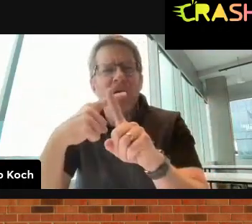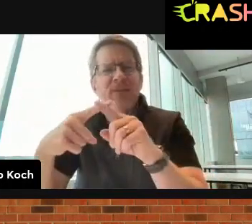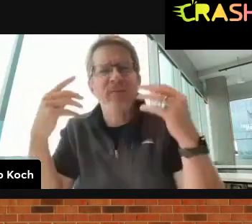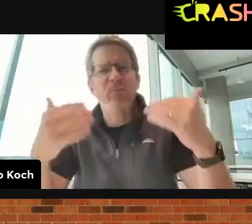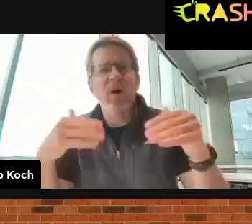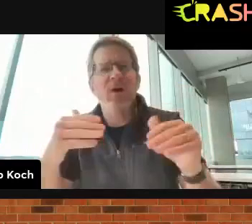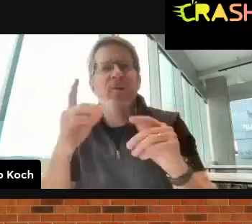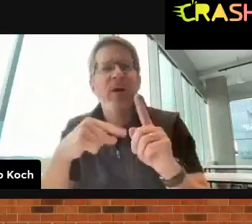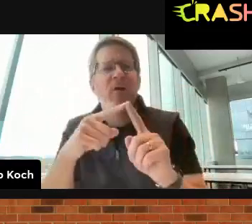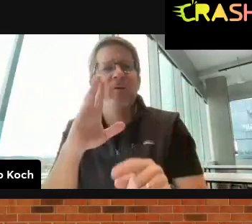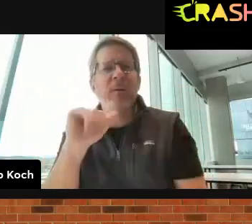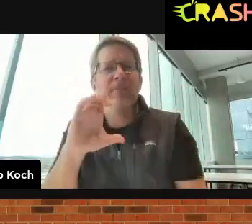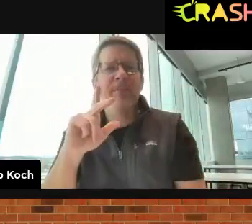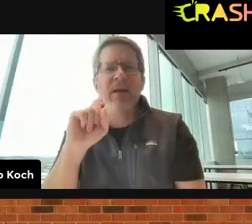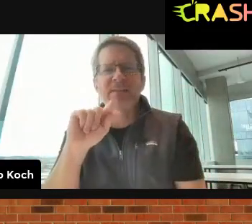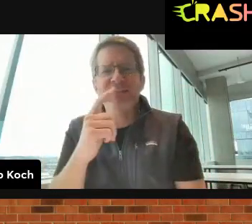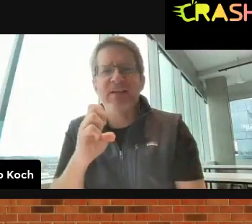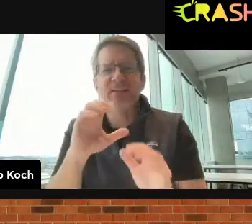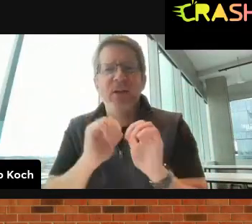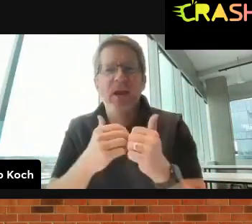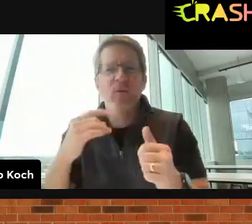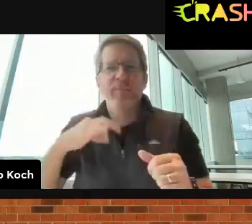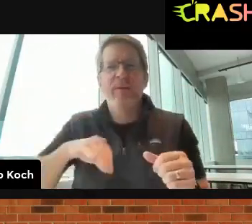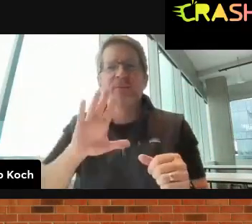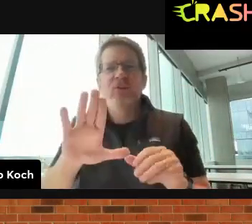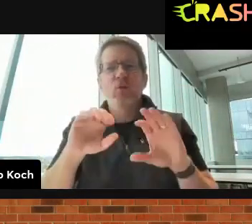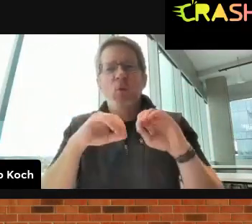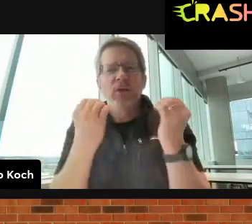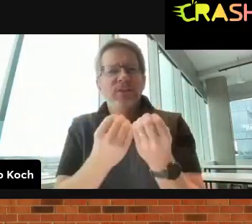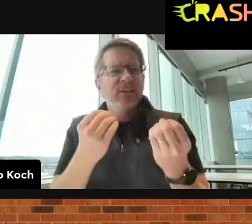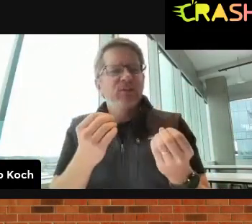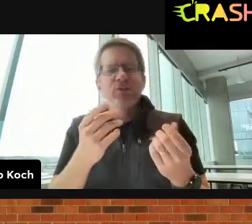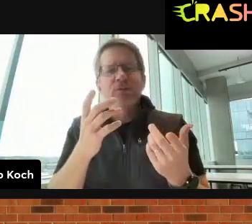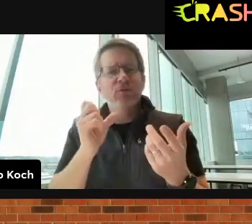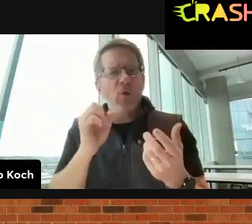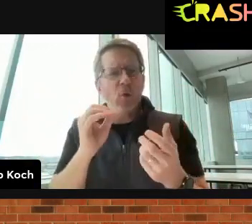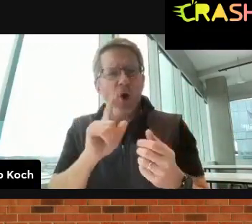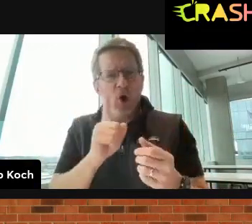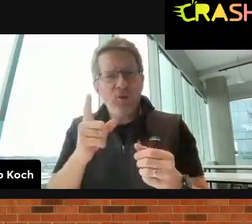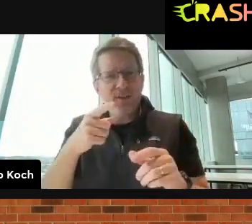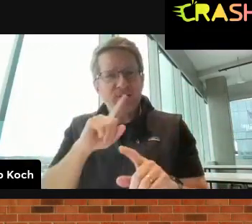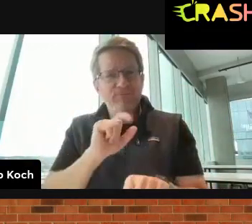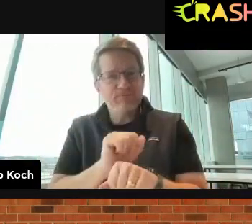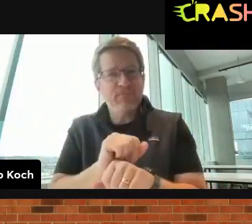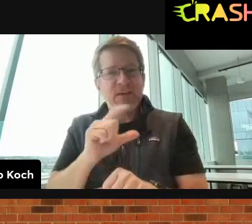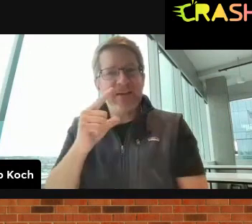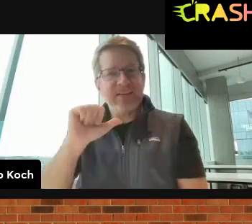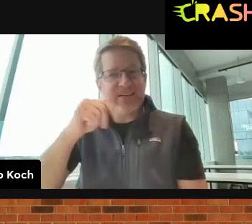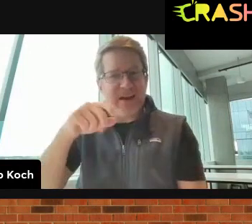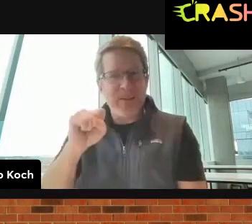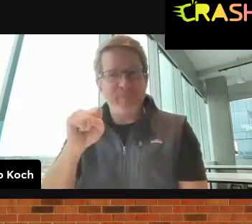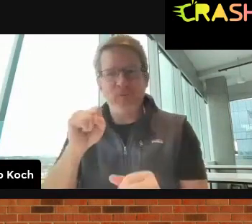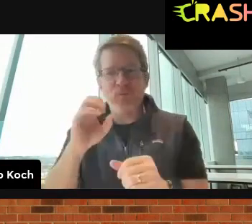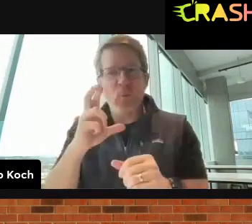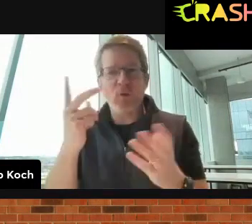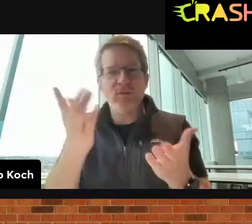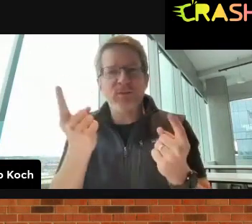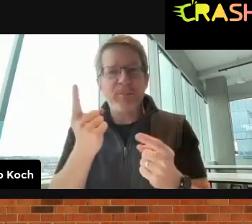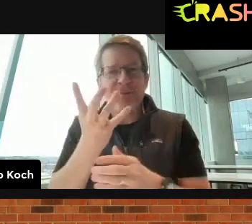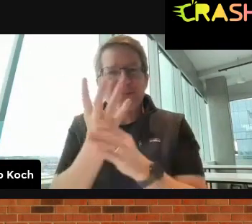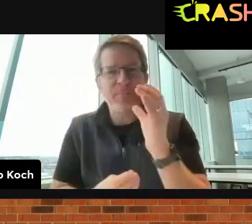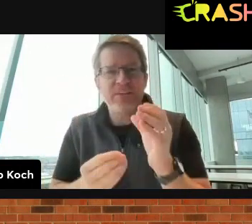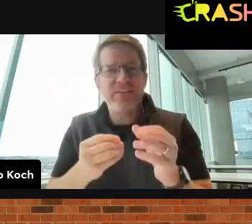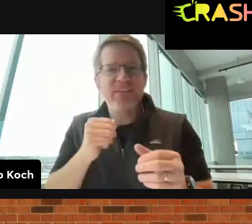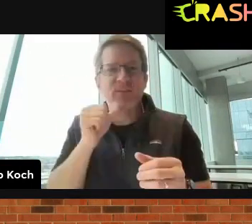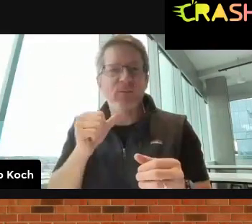Yeah, absolutely. There's so many positives, it seems like, out of IDP and Backstage and how those things have benefited your organization.